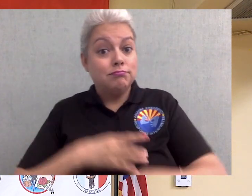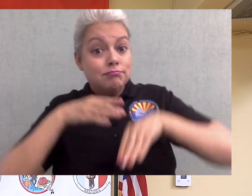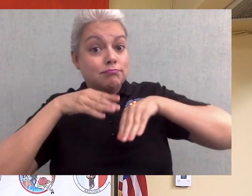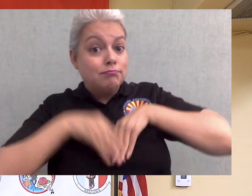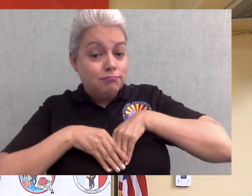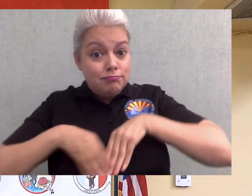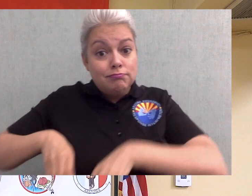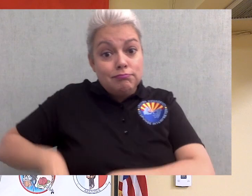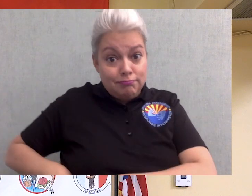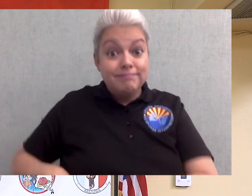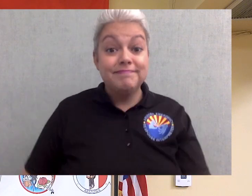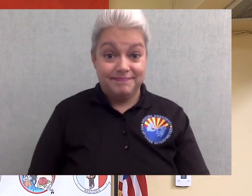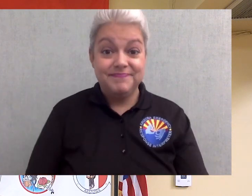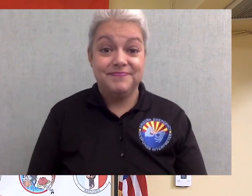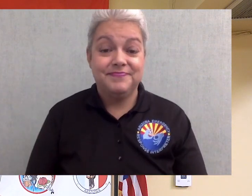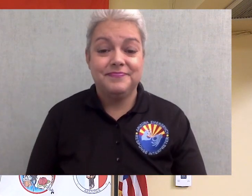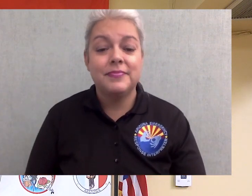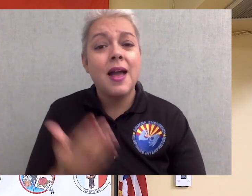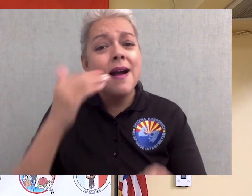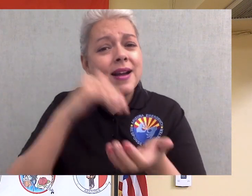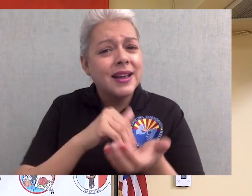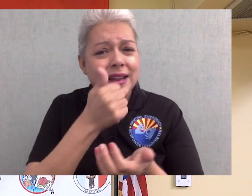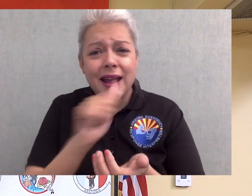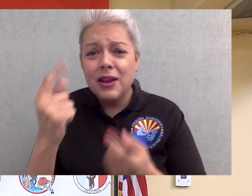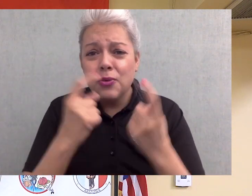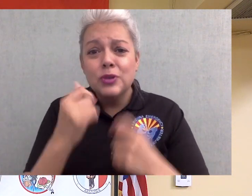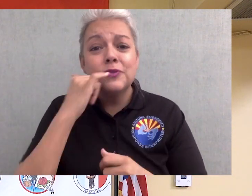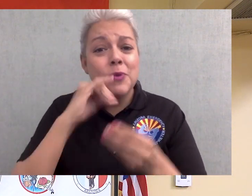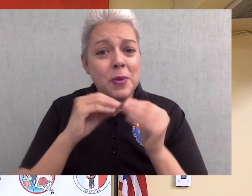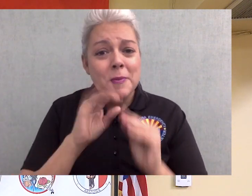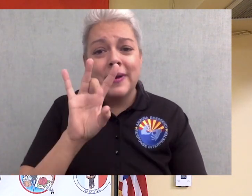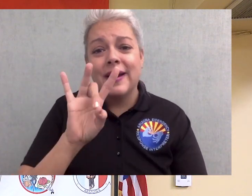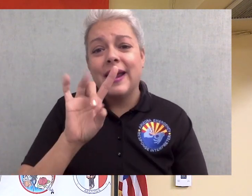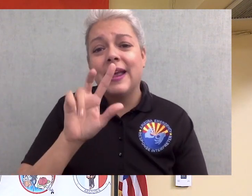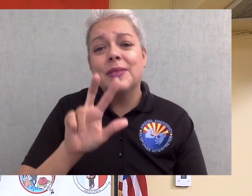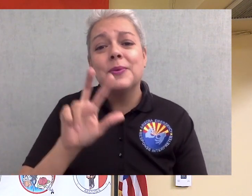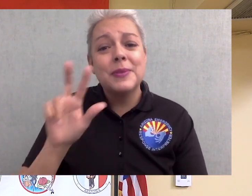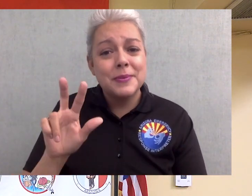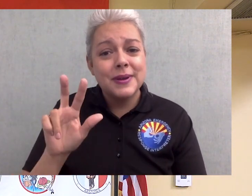Any other questions for this? Again, call the number on the flyer,